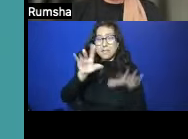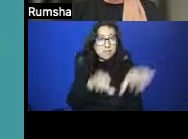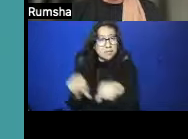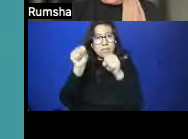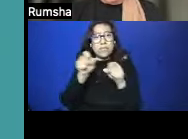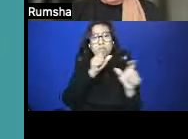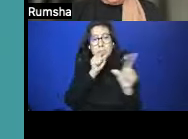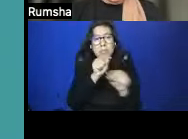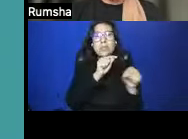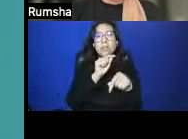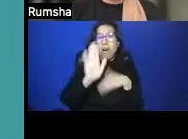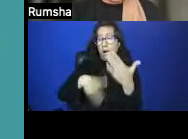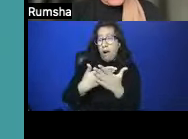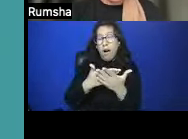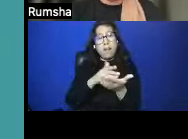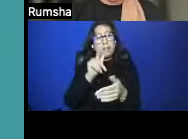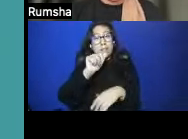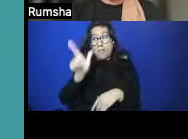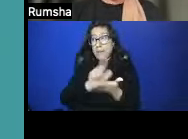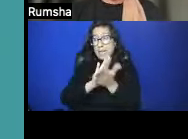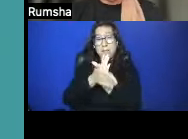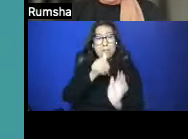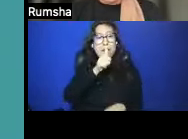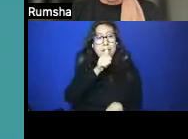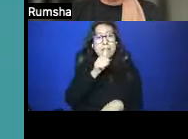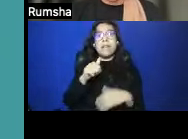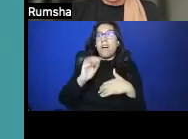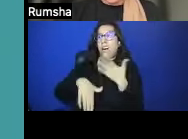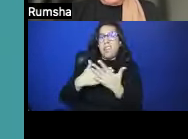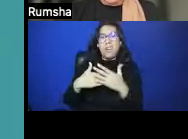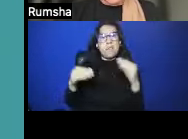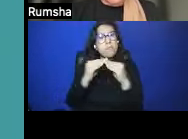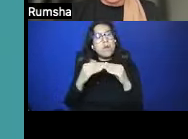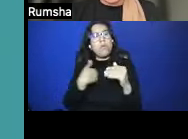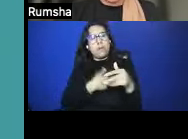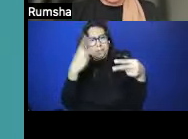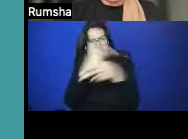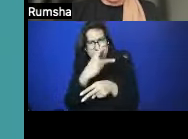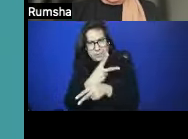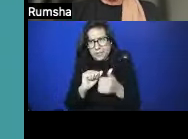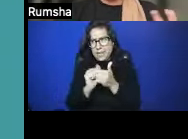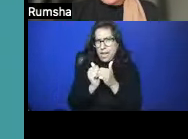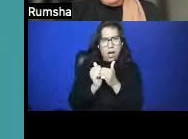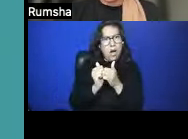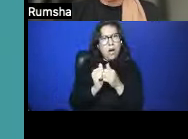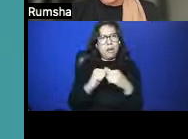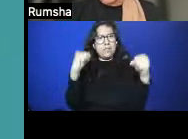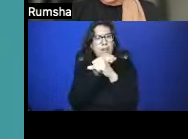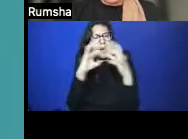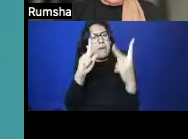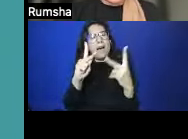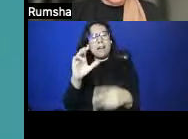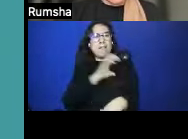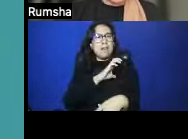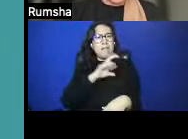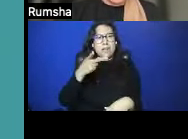through this project, we are resourcing ourselves and our communities on how to fight back against Copaganda and build trusted